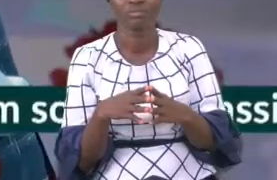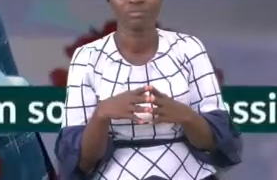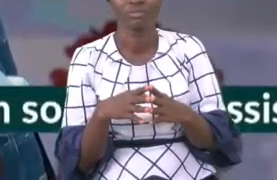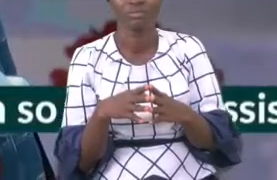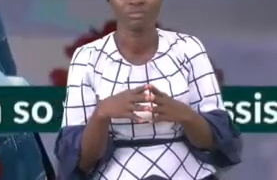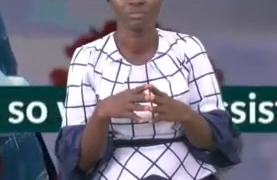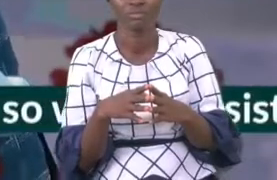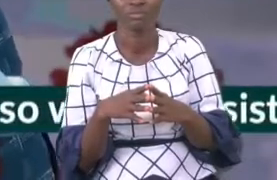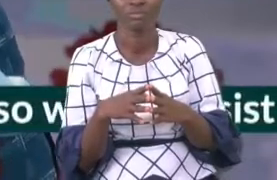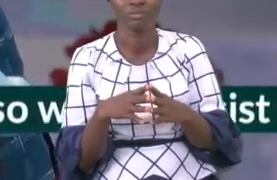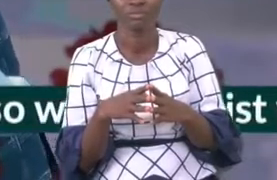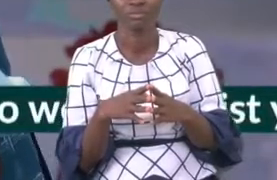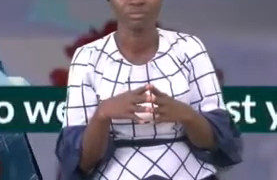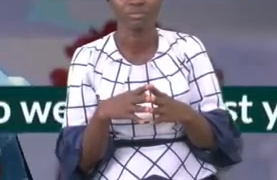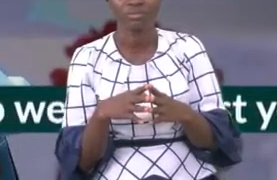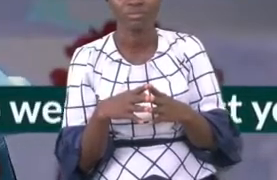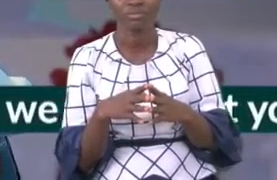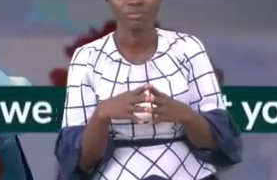Am I right?